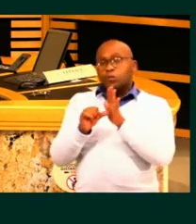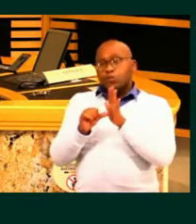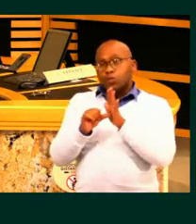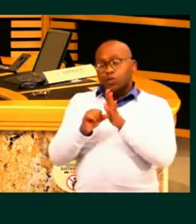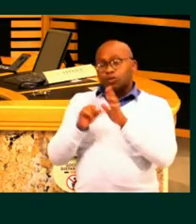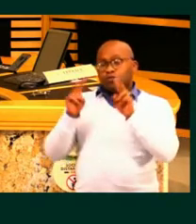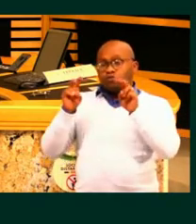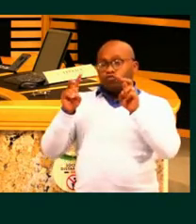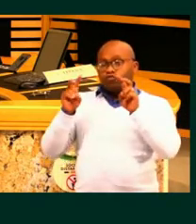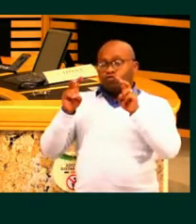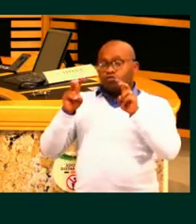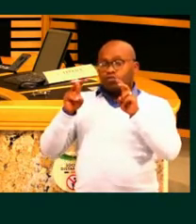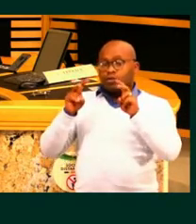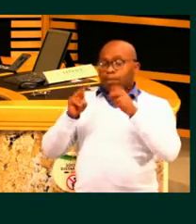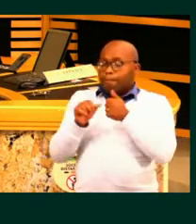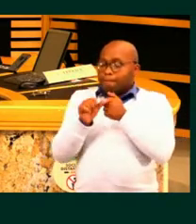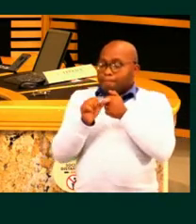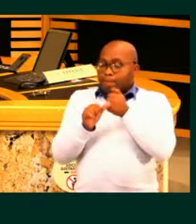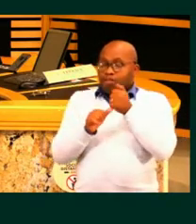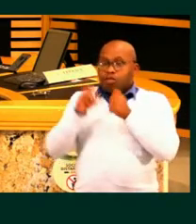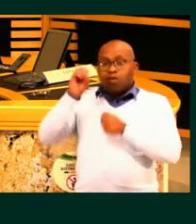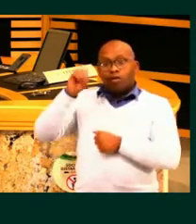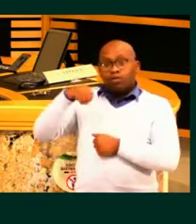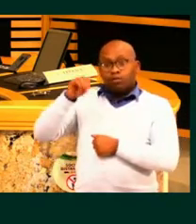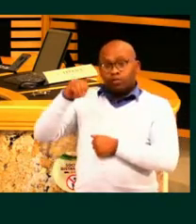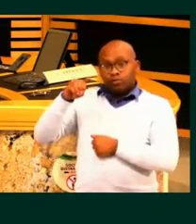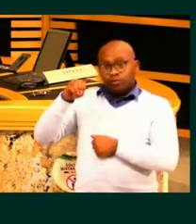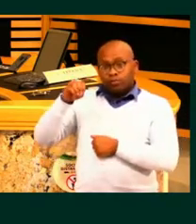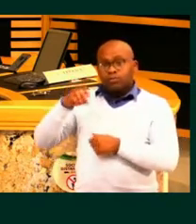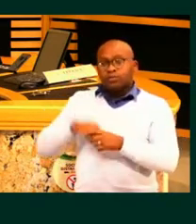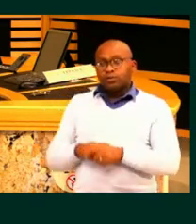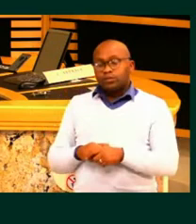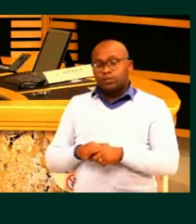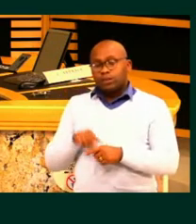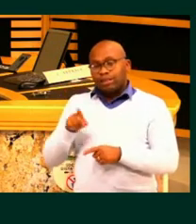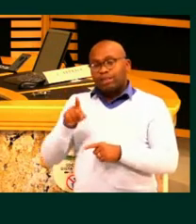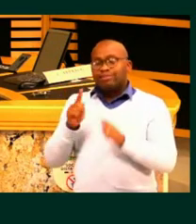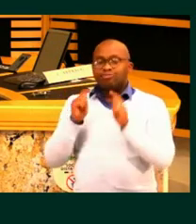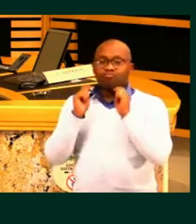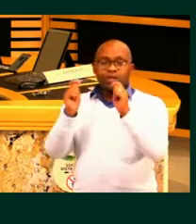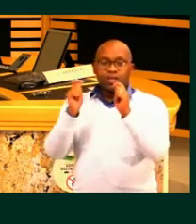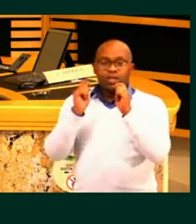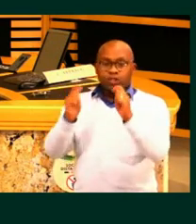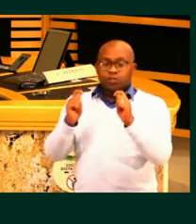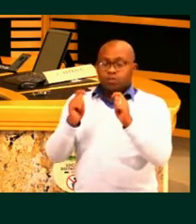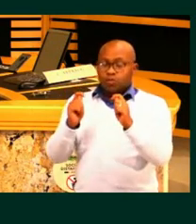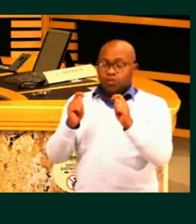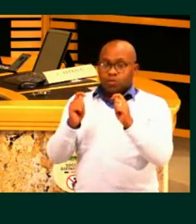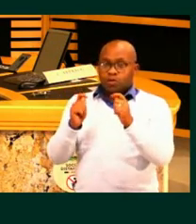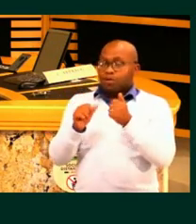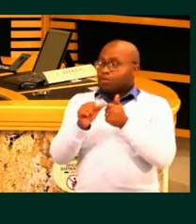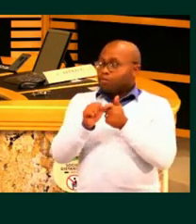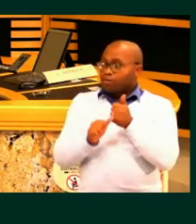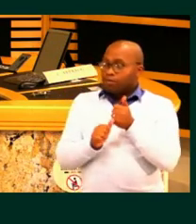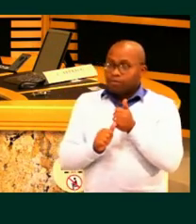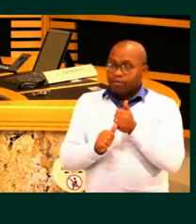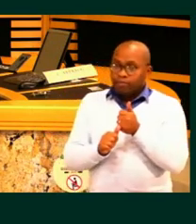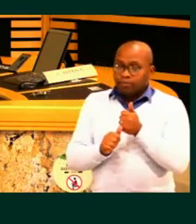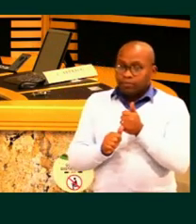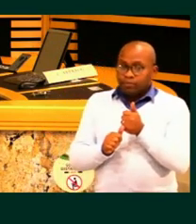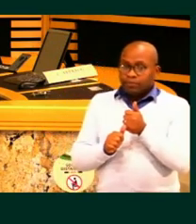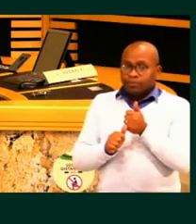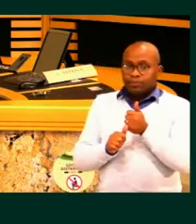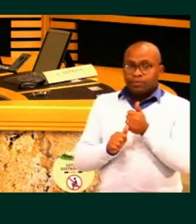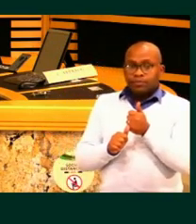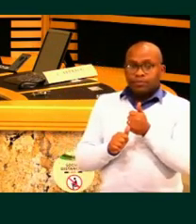is singly put out for transport month whilst this month is said to